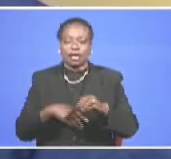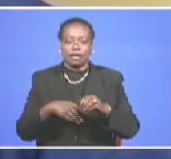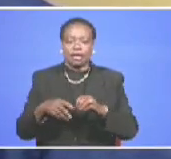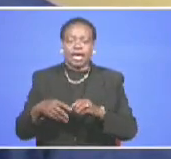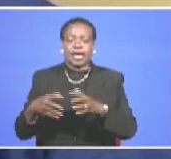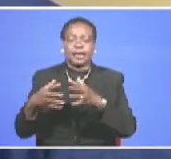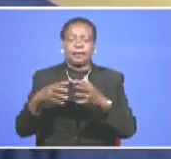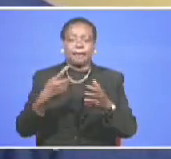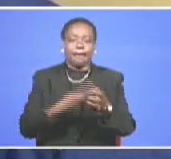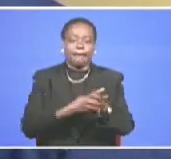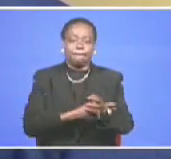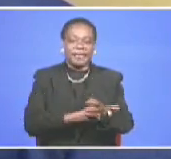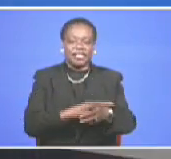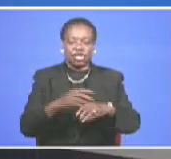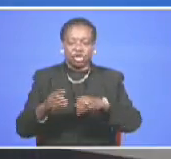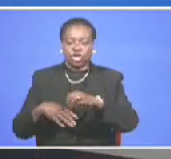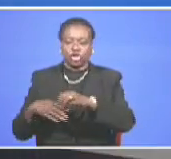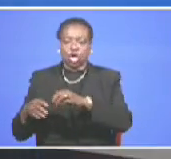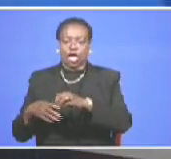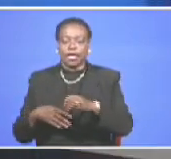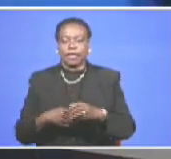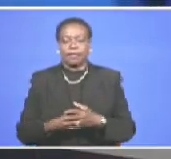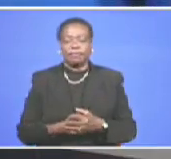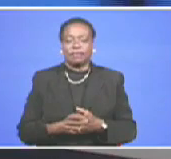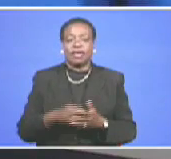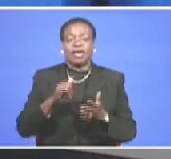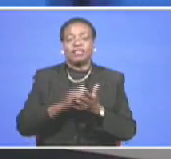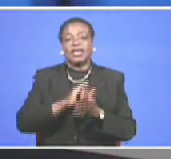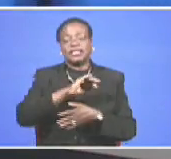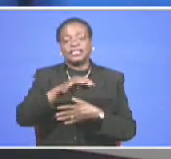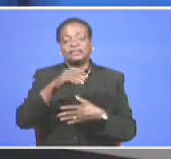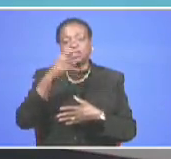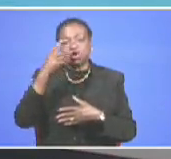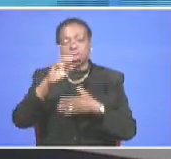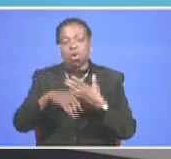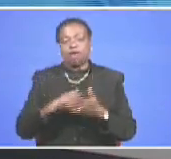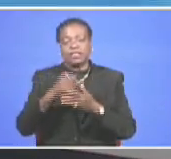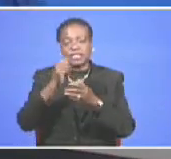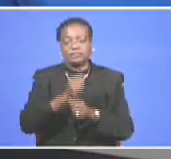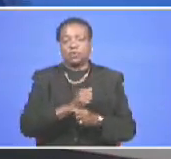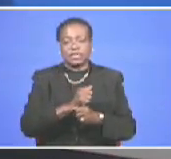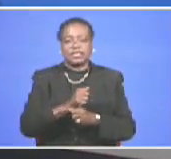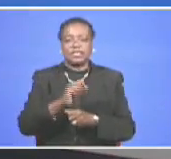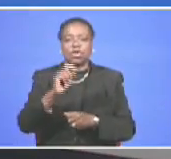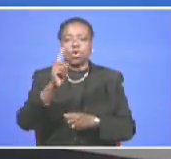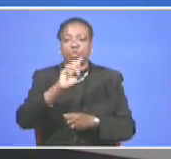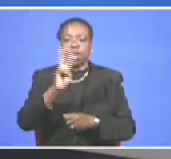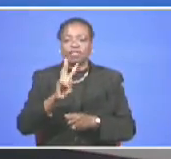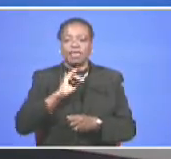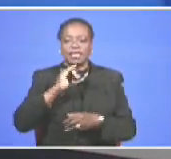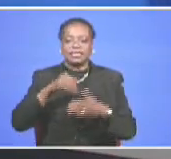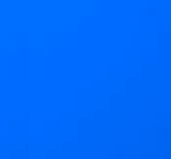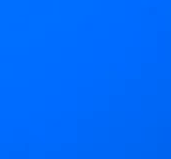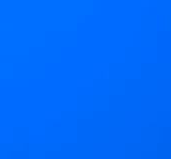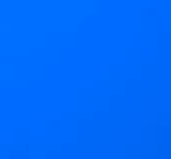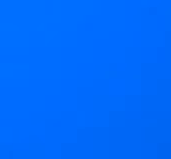beach soccer base. And that's been a look at sports. A quick check on weather is up next.